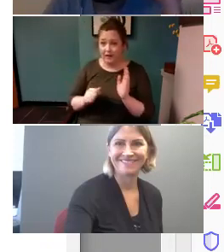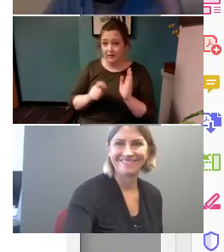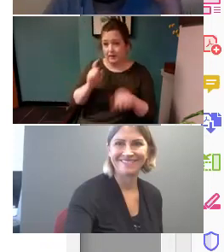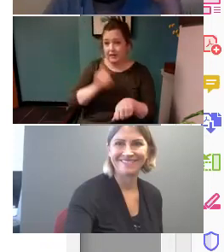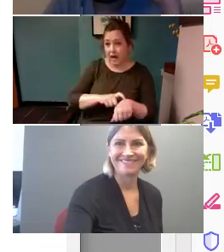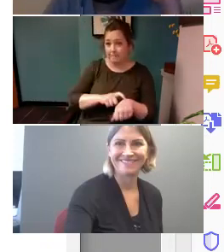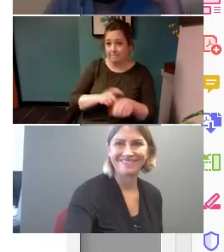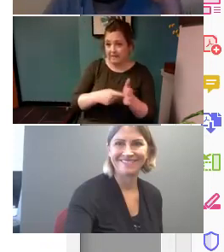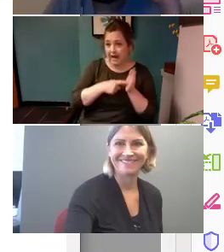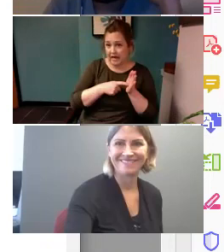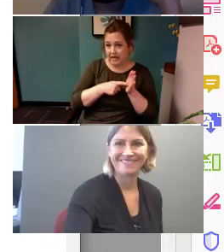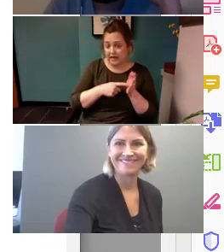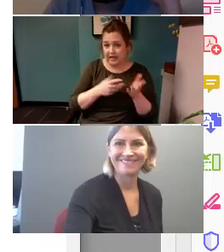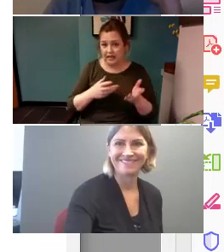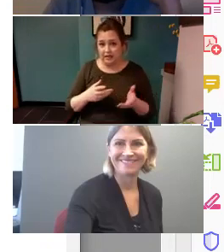here?